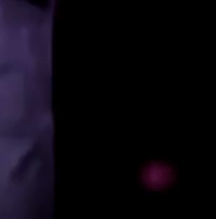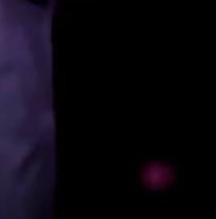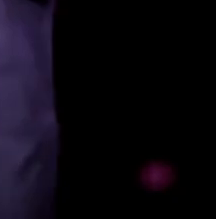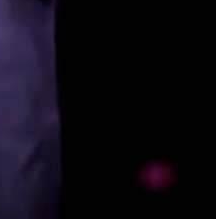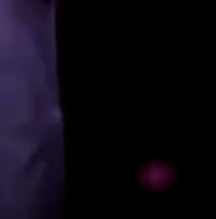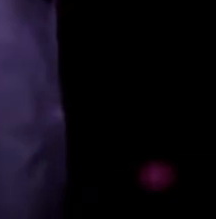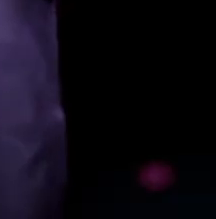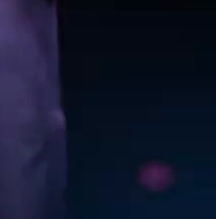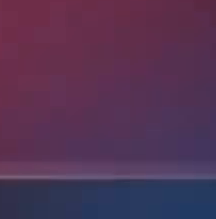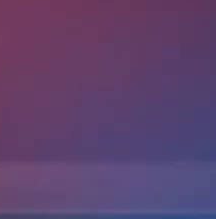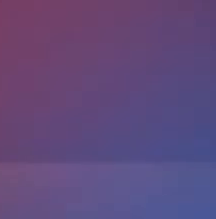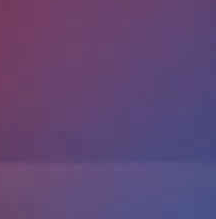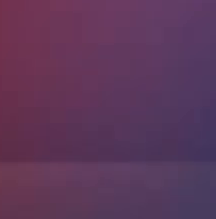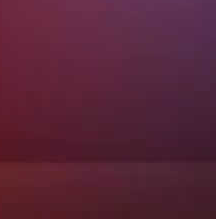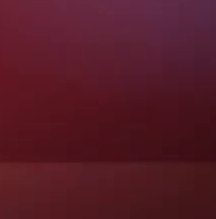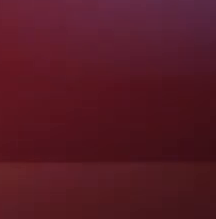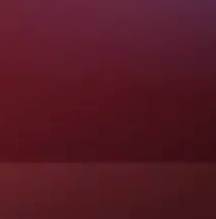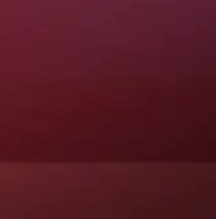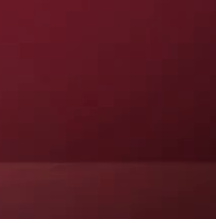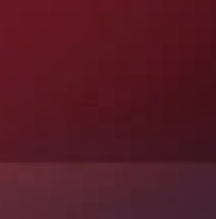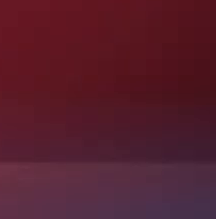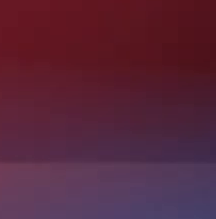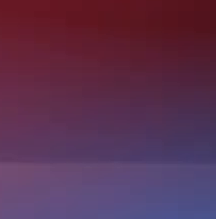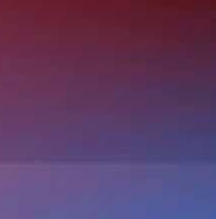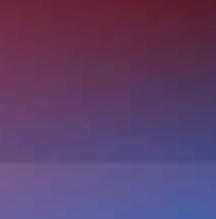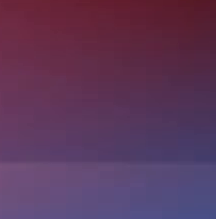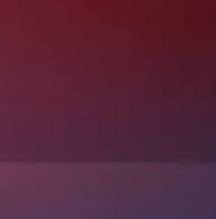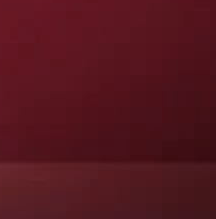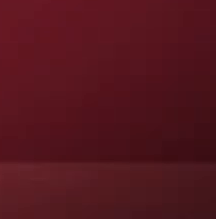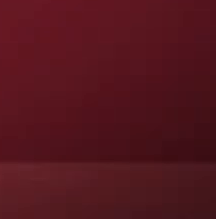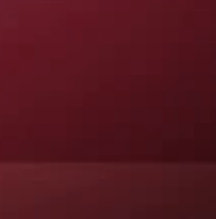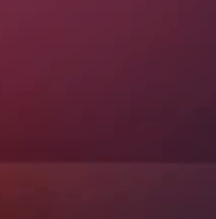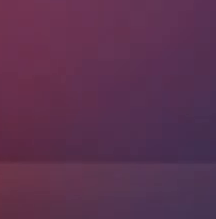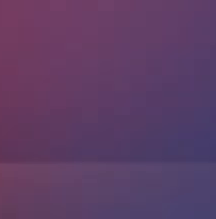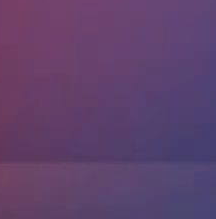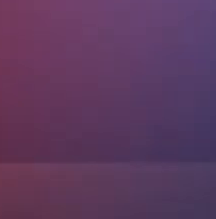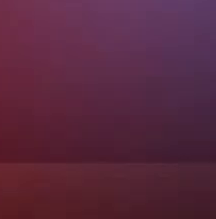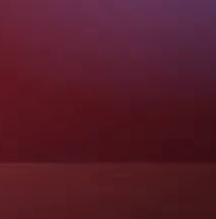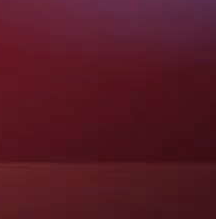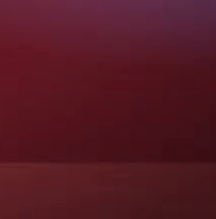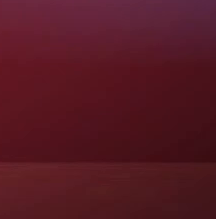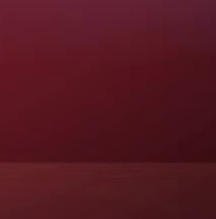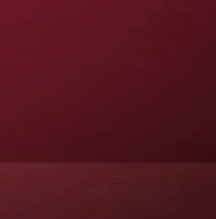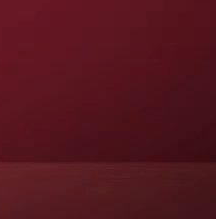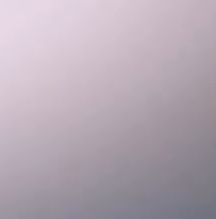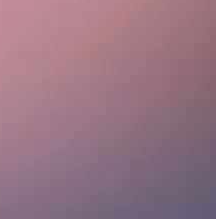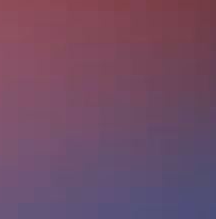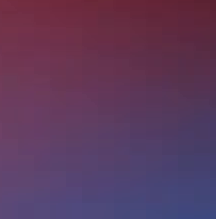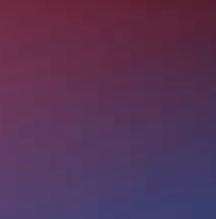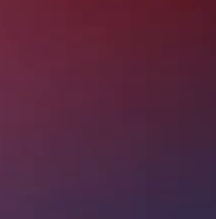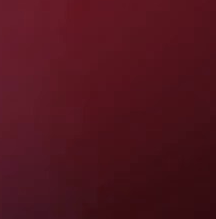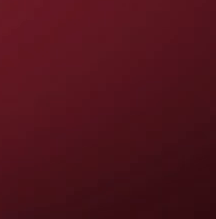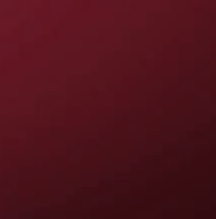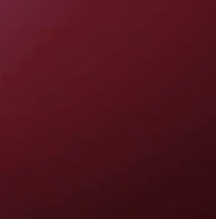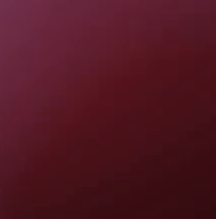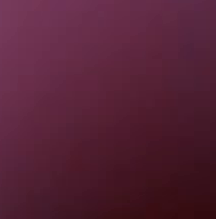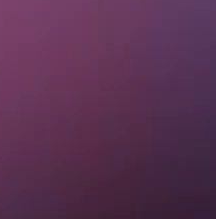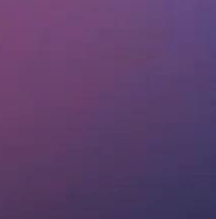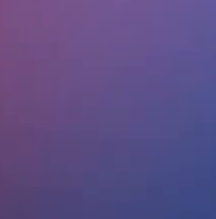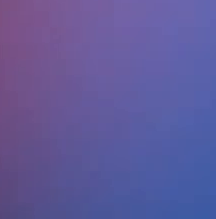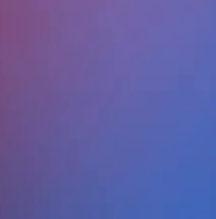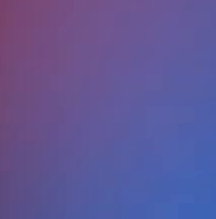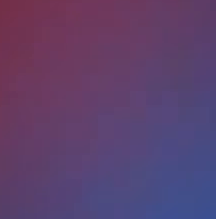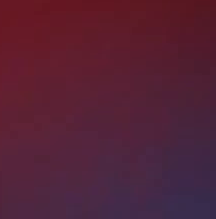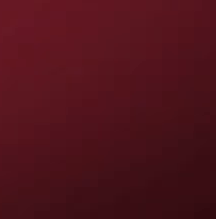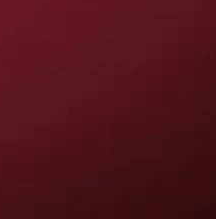they should settle down. Because the Ezra was going to be long. So